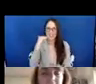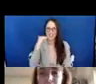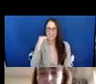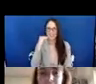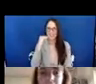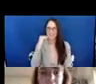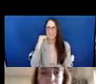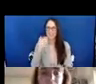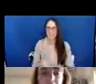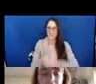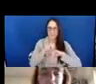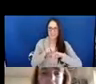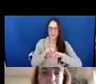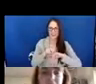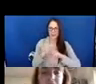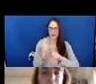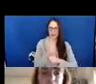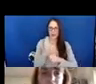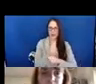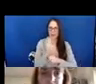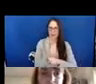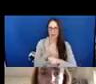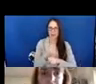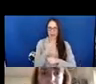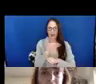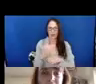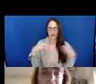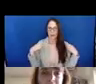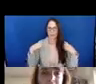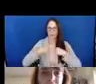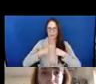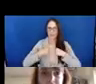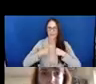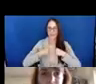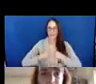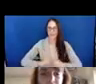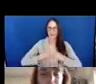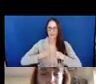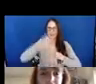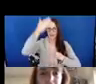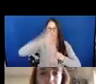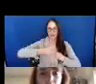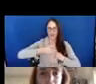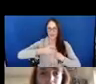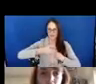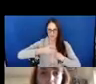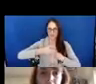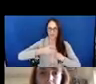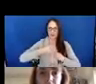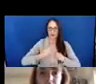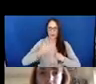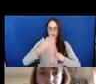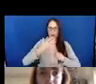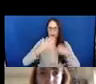uh, sitting, uh, wearing a gray blazer, uh, in front of, a white wall